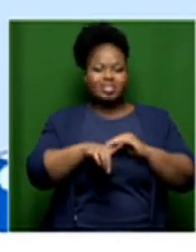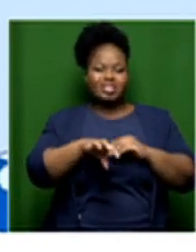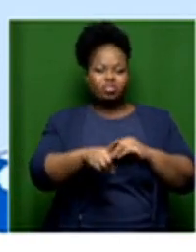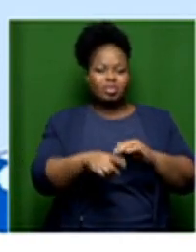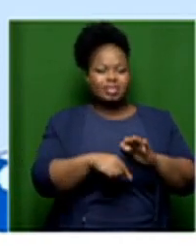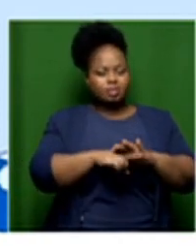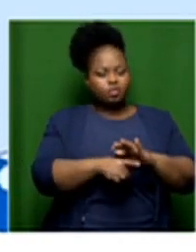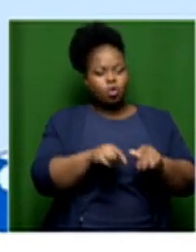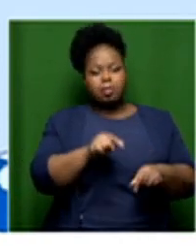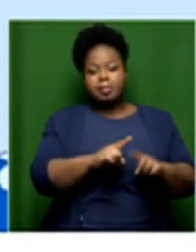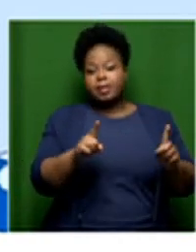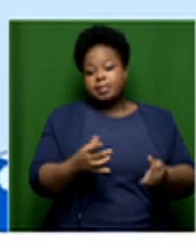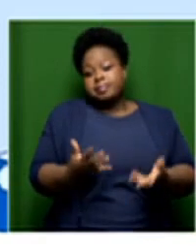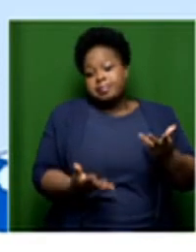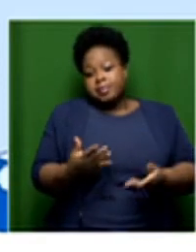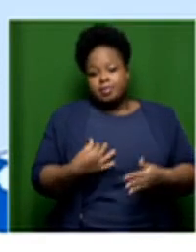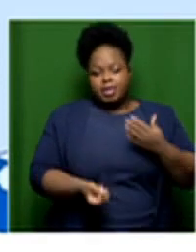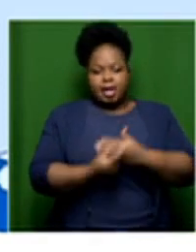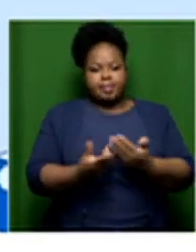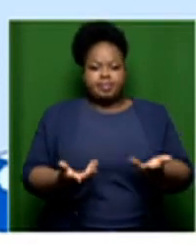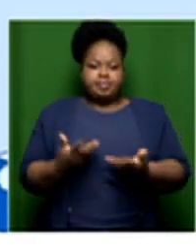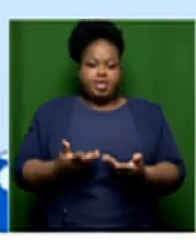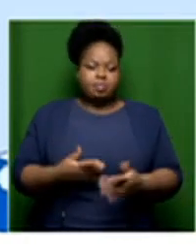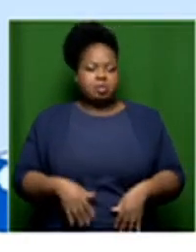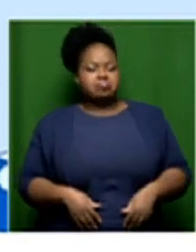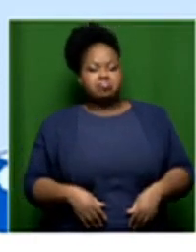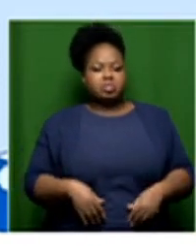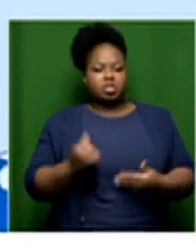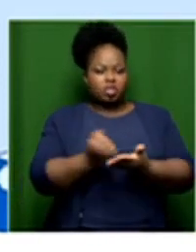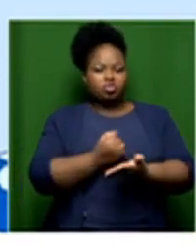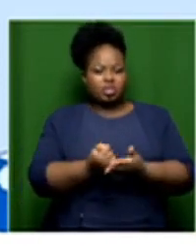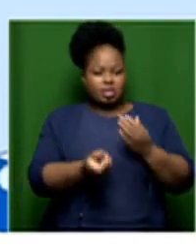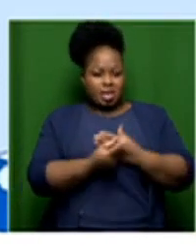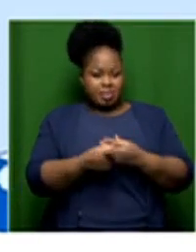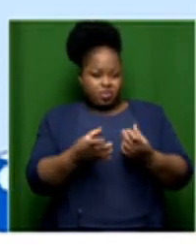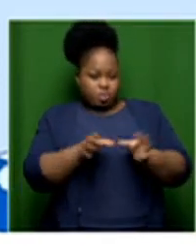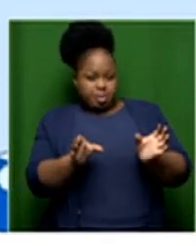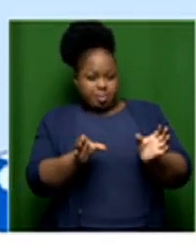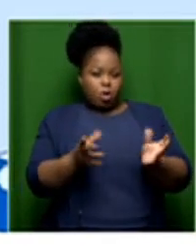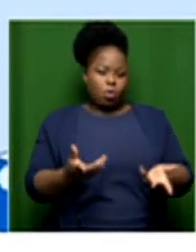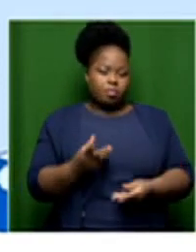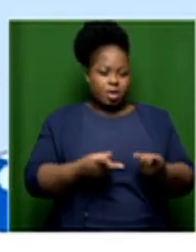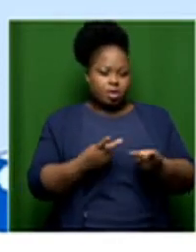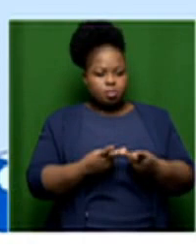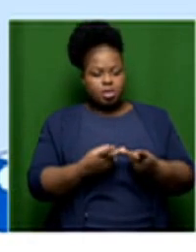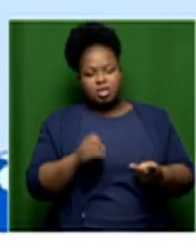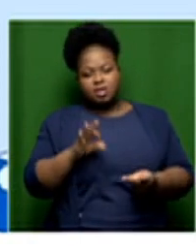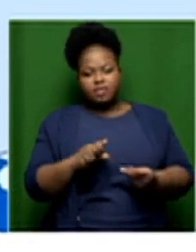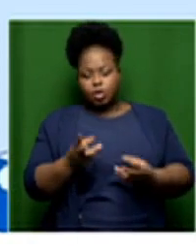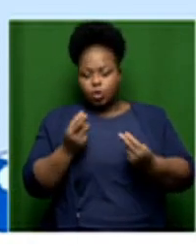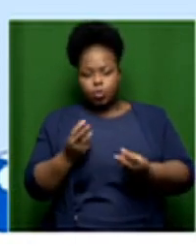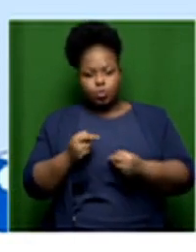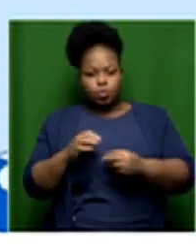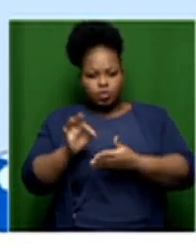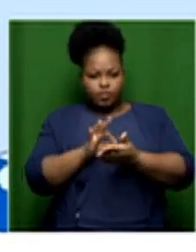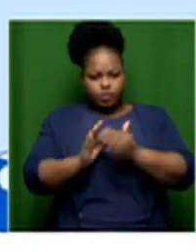But in an event that their registration is occasioned by a split or a redrawing of their new voting